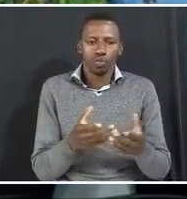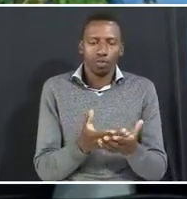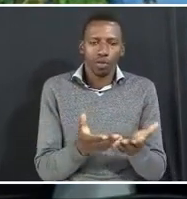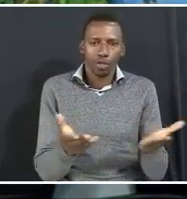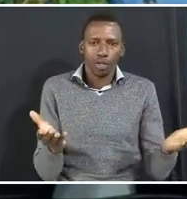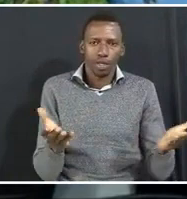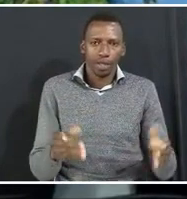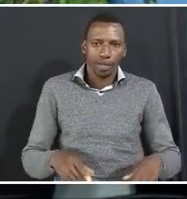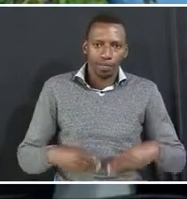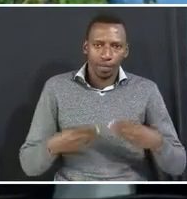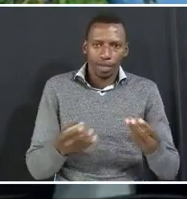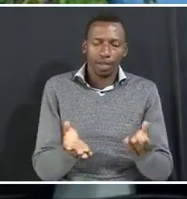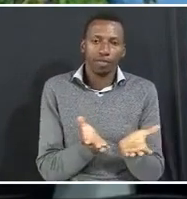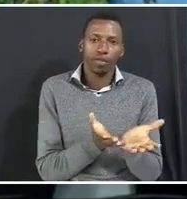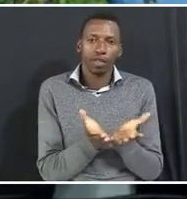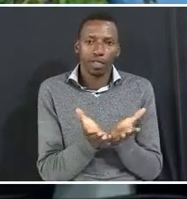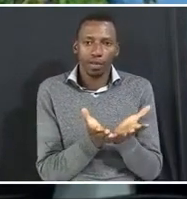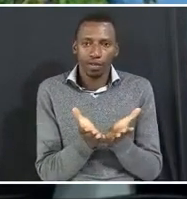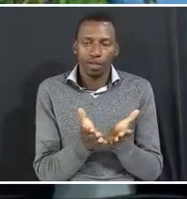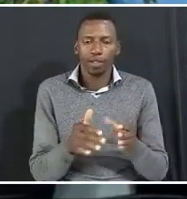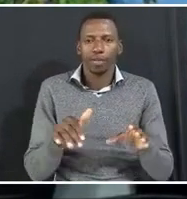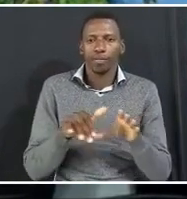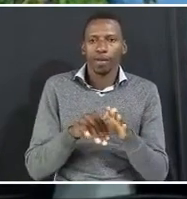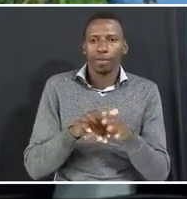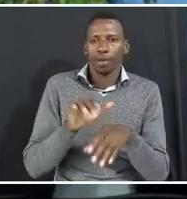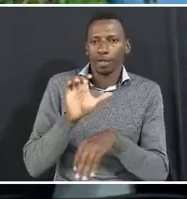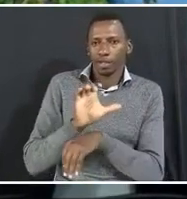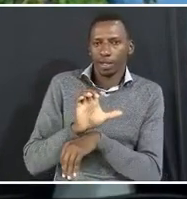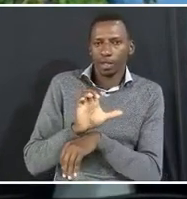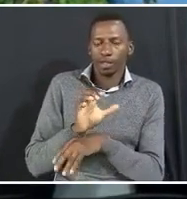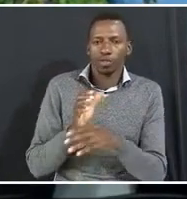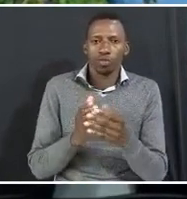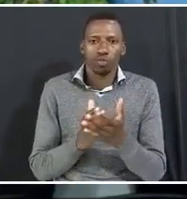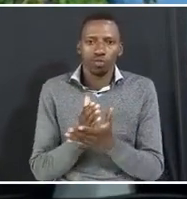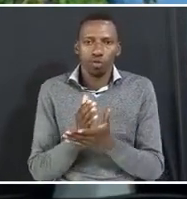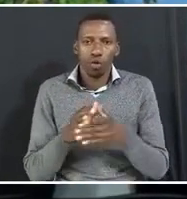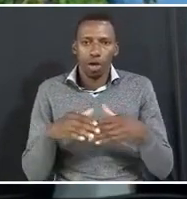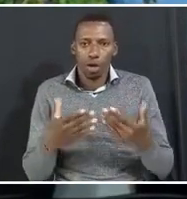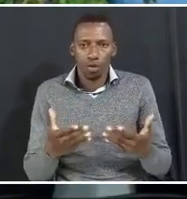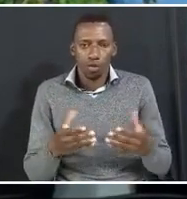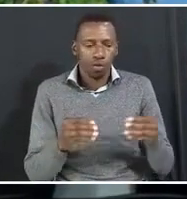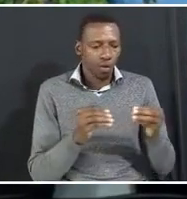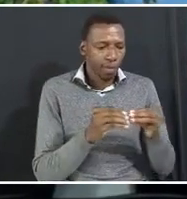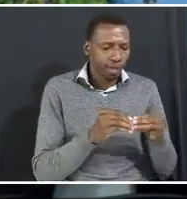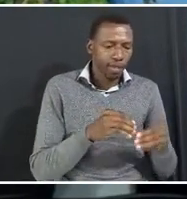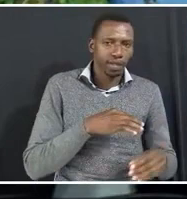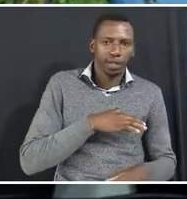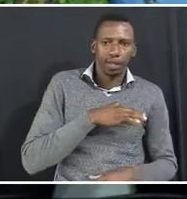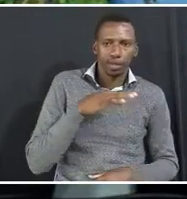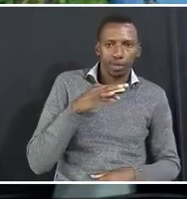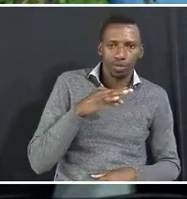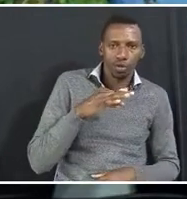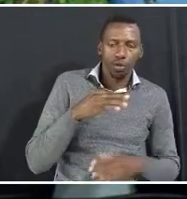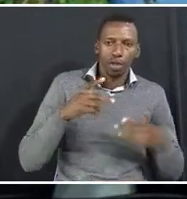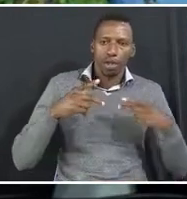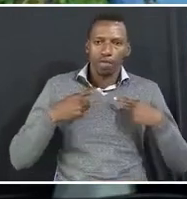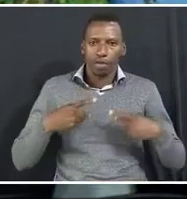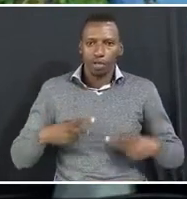service to members of the church through meeting the physical, spiritual, and emotional needs of the